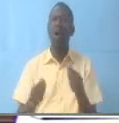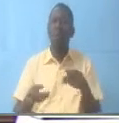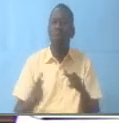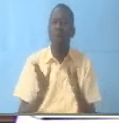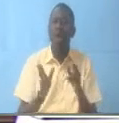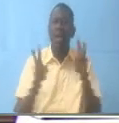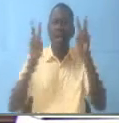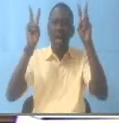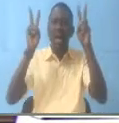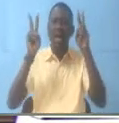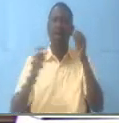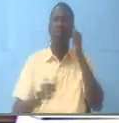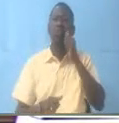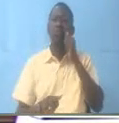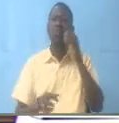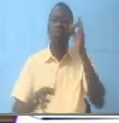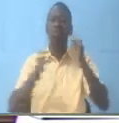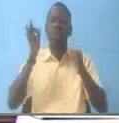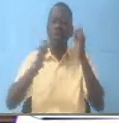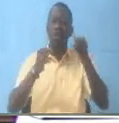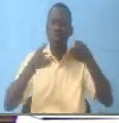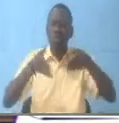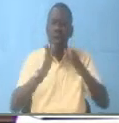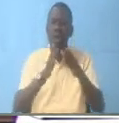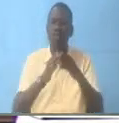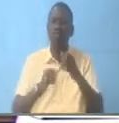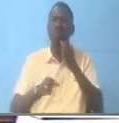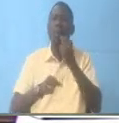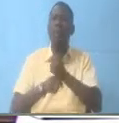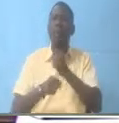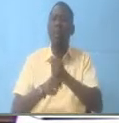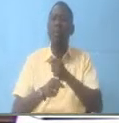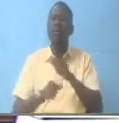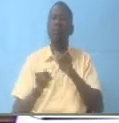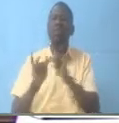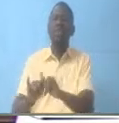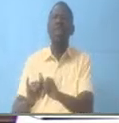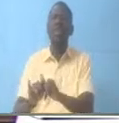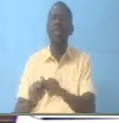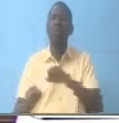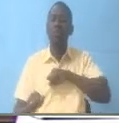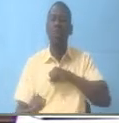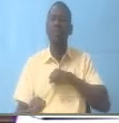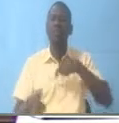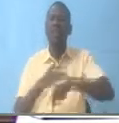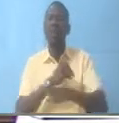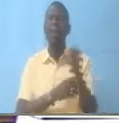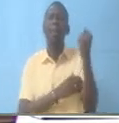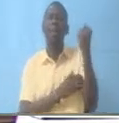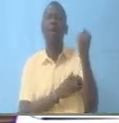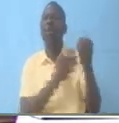entrench himself. As you have willingly submitted yourself,